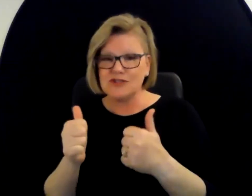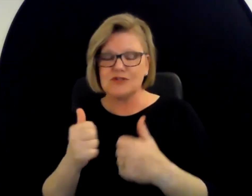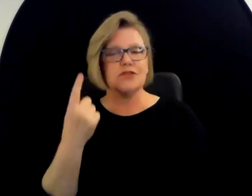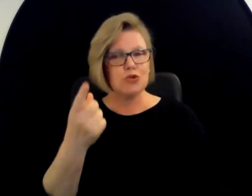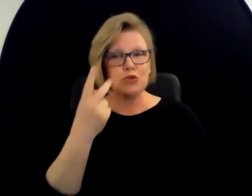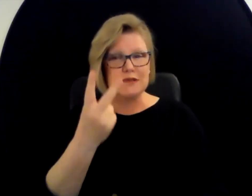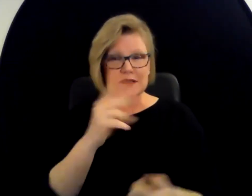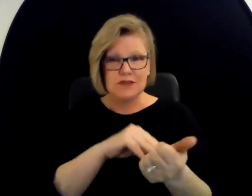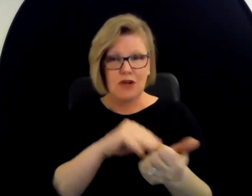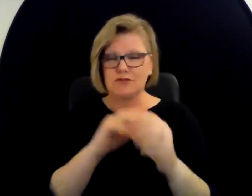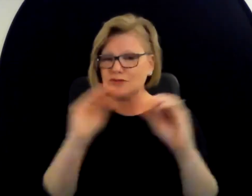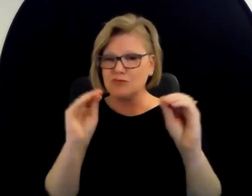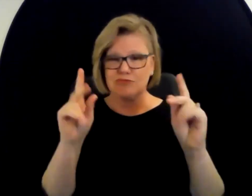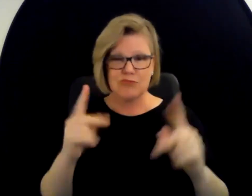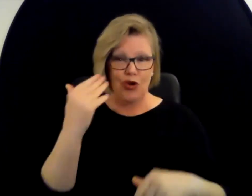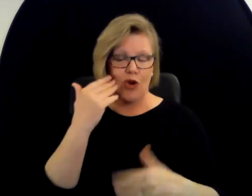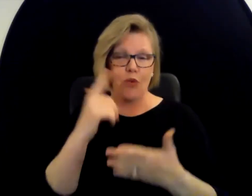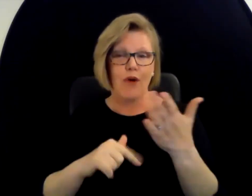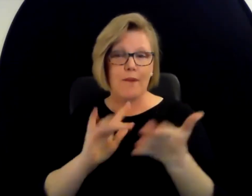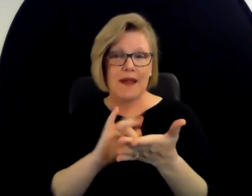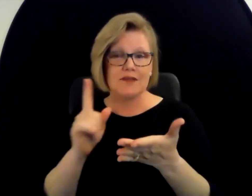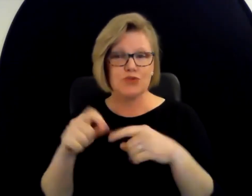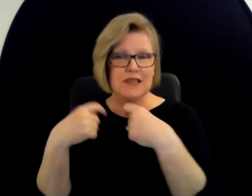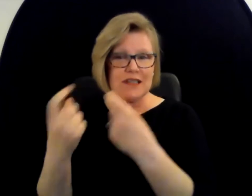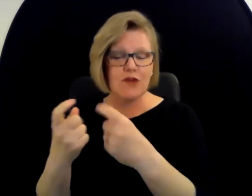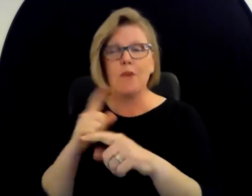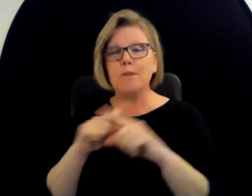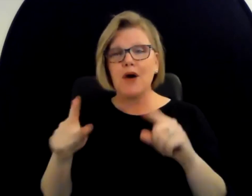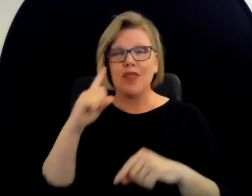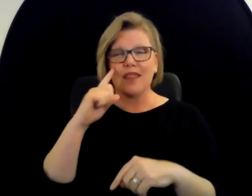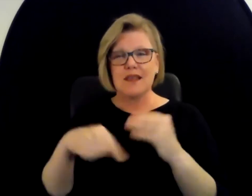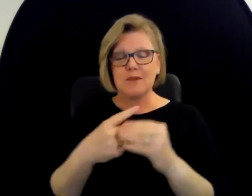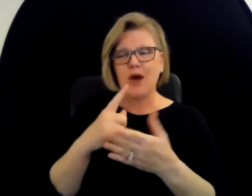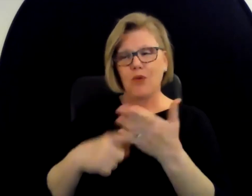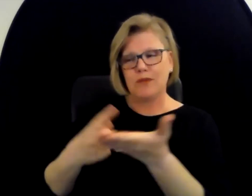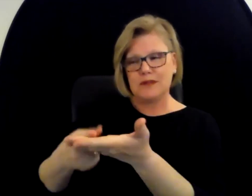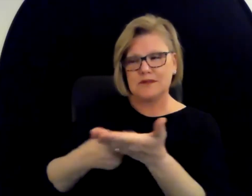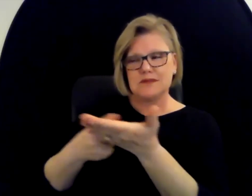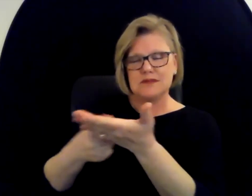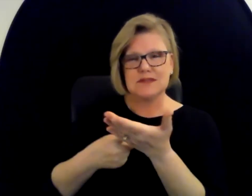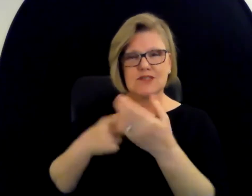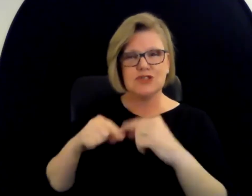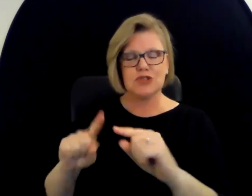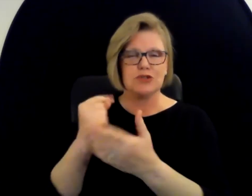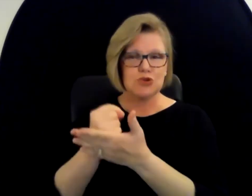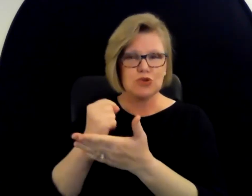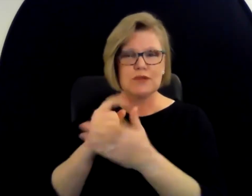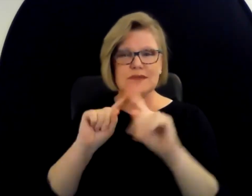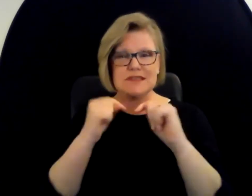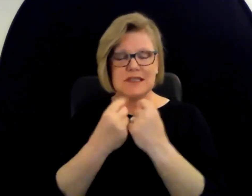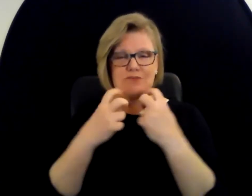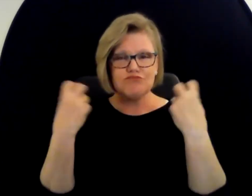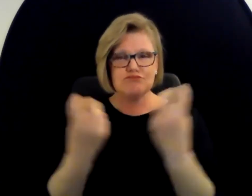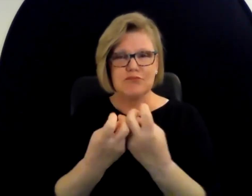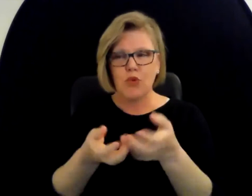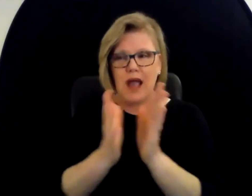what medications you're getting. All we are thinking about and what we talk about in treatment team is, are you improving?